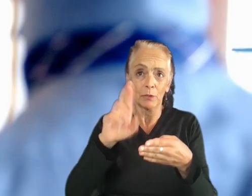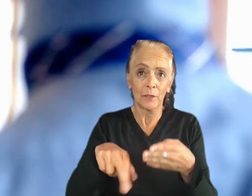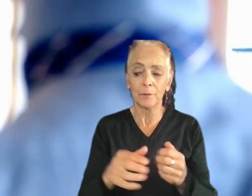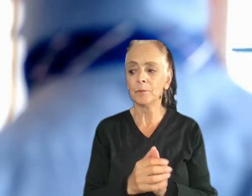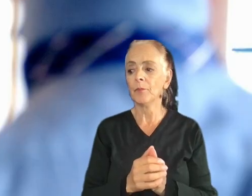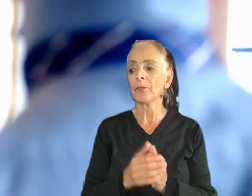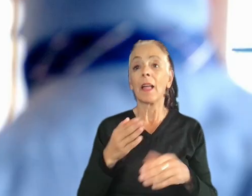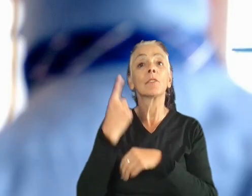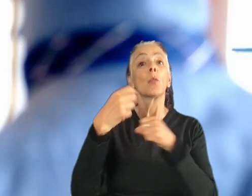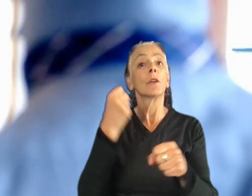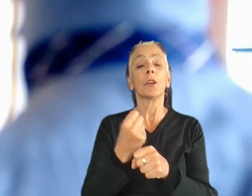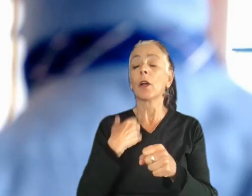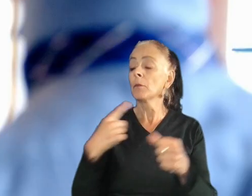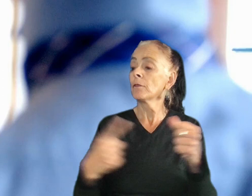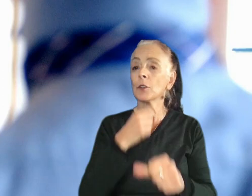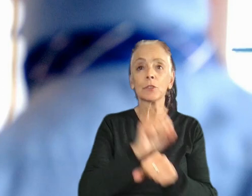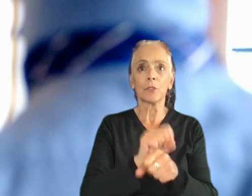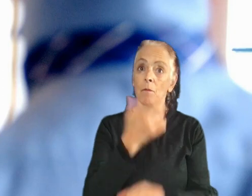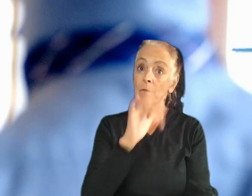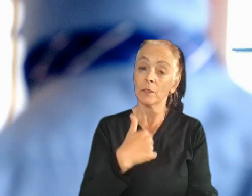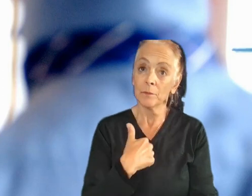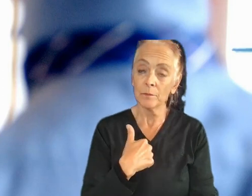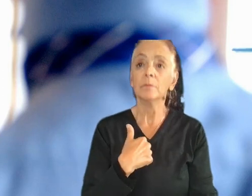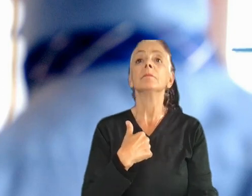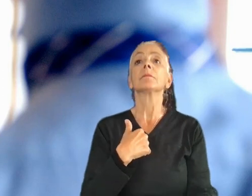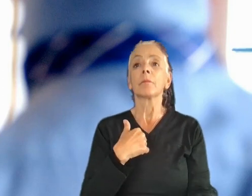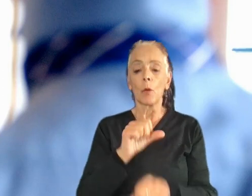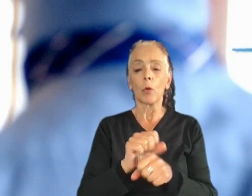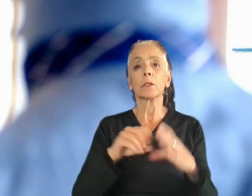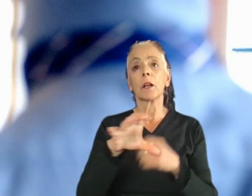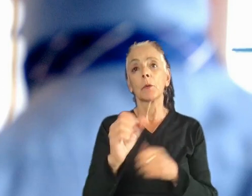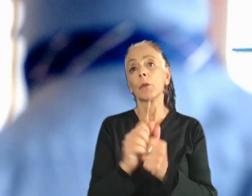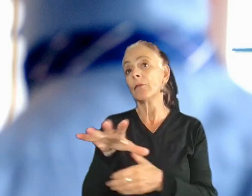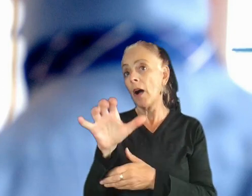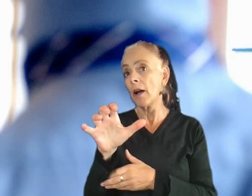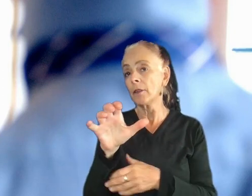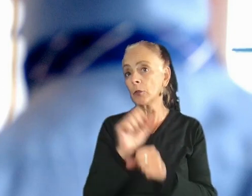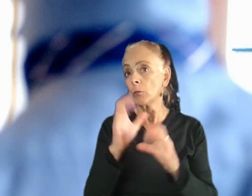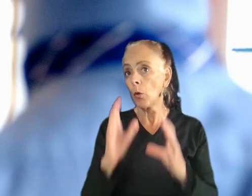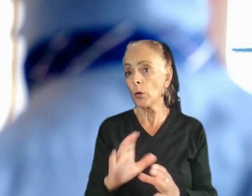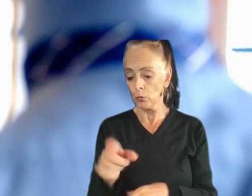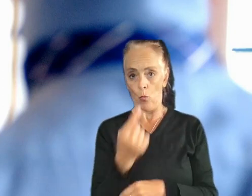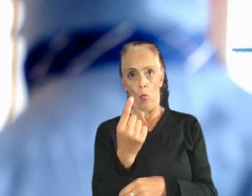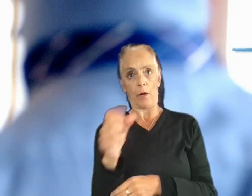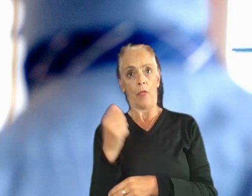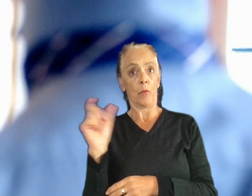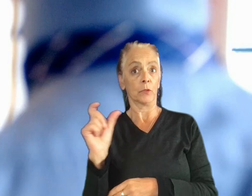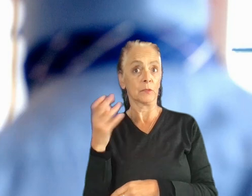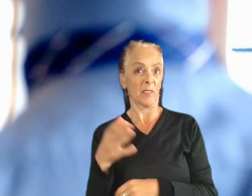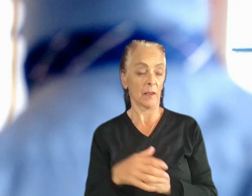had my first job in the industry. I was very fortunate. I worked at a company with 500 employees, and there was only one other